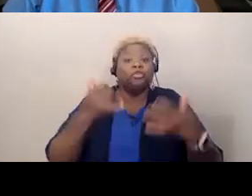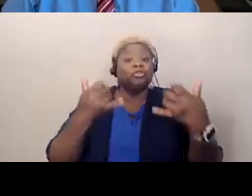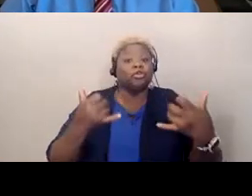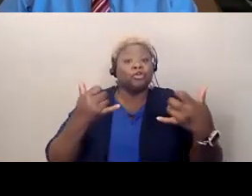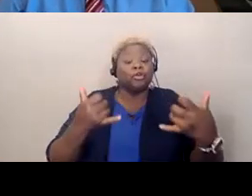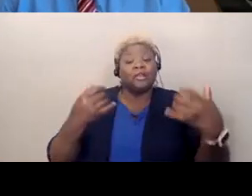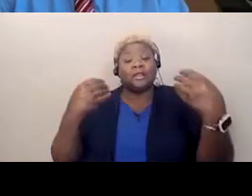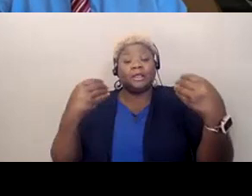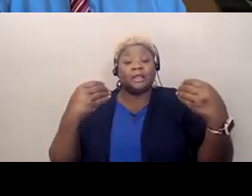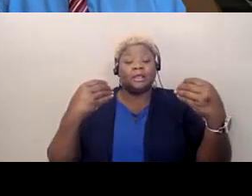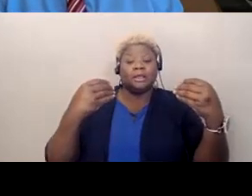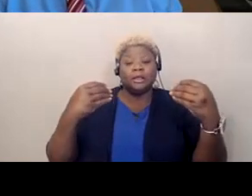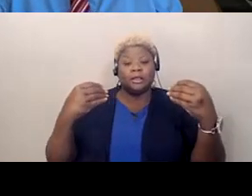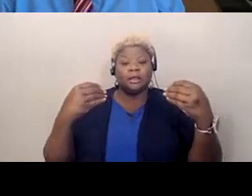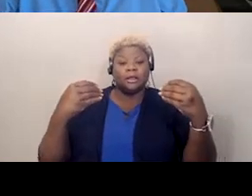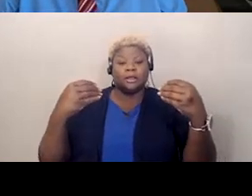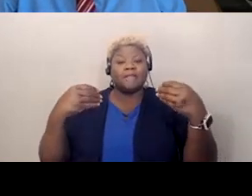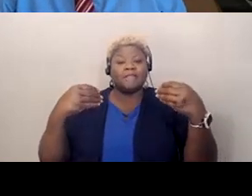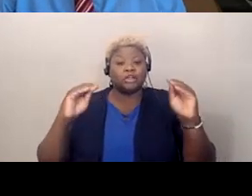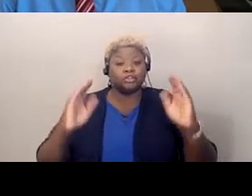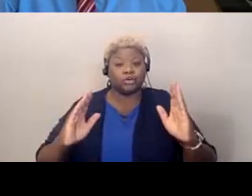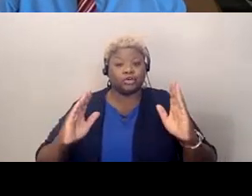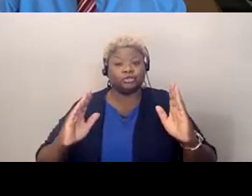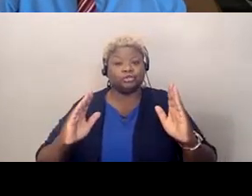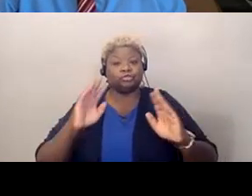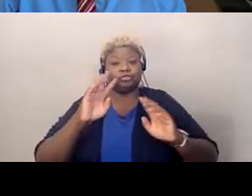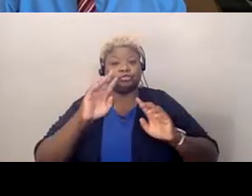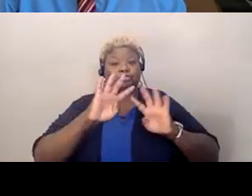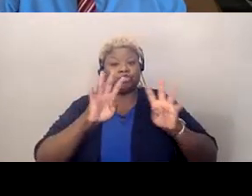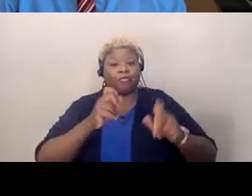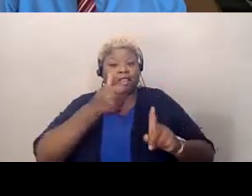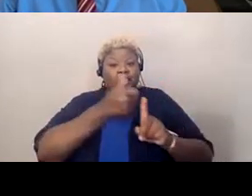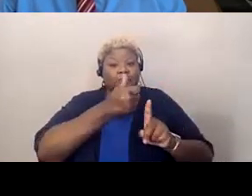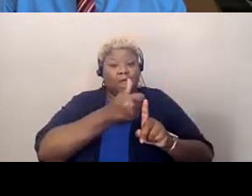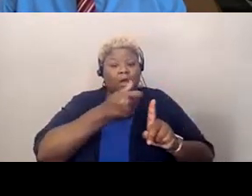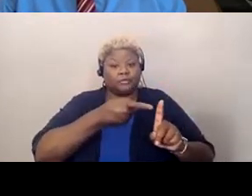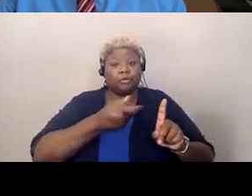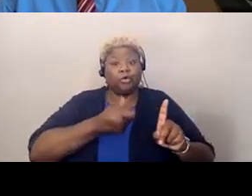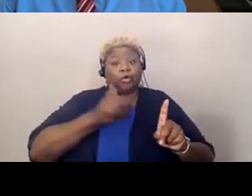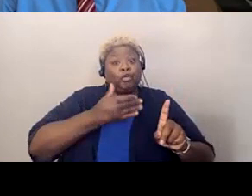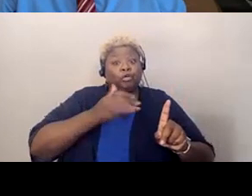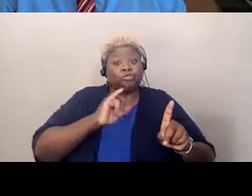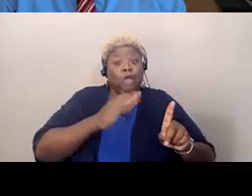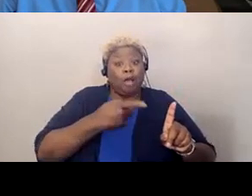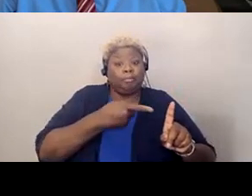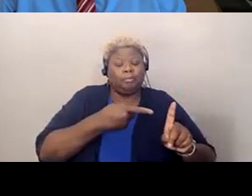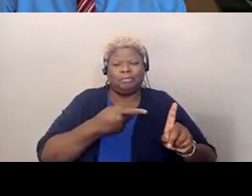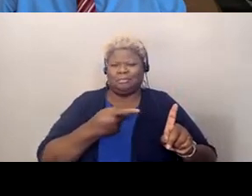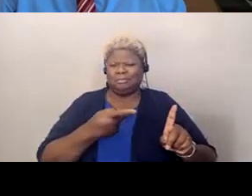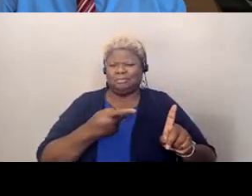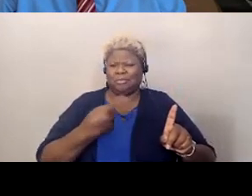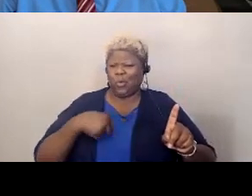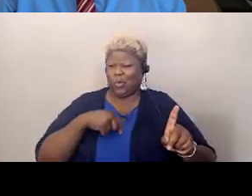vendors are allowed to survey themselves on if they're doing a good job. We would like the health plans to